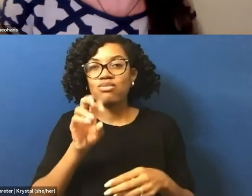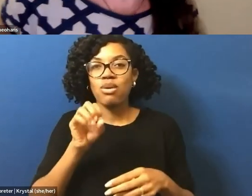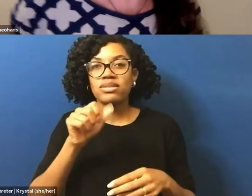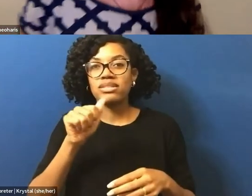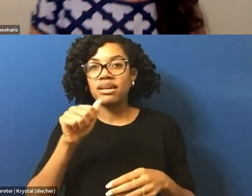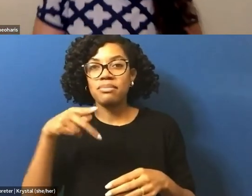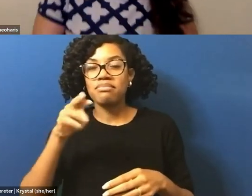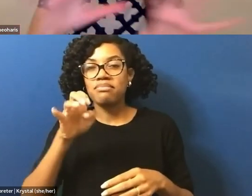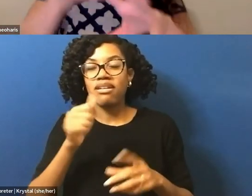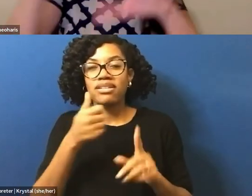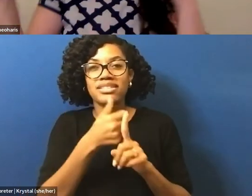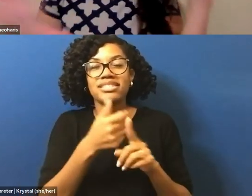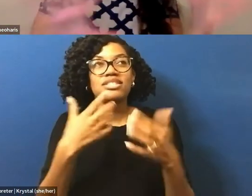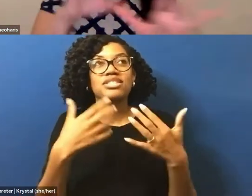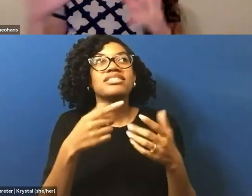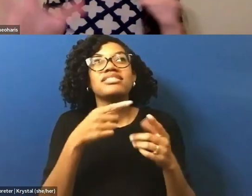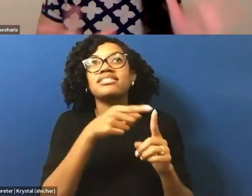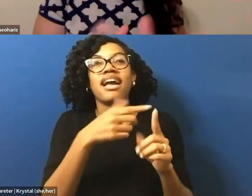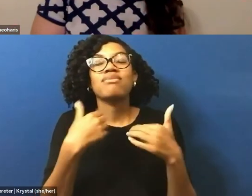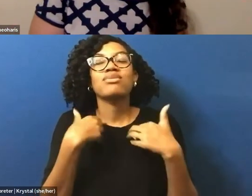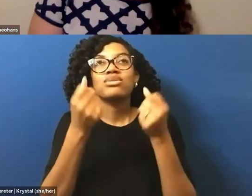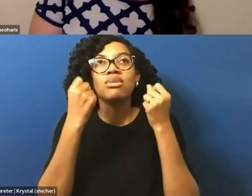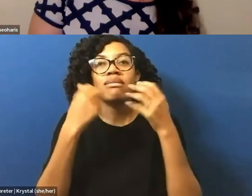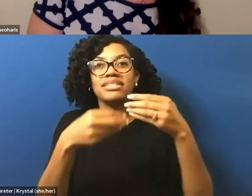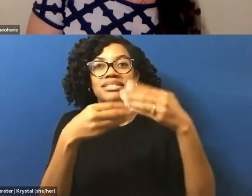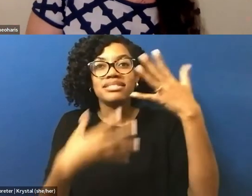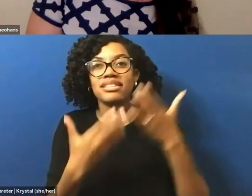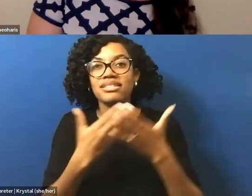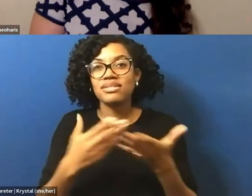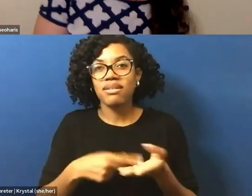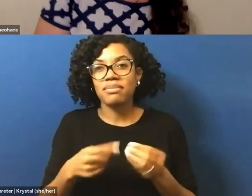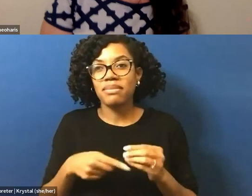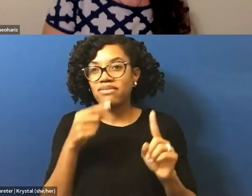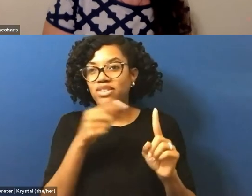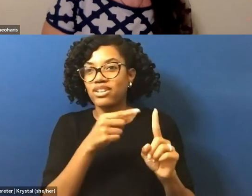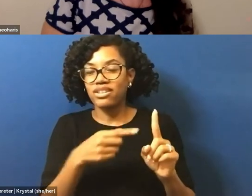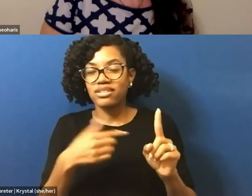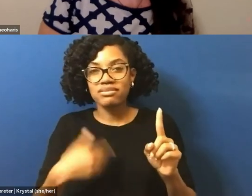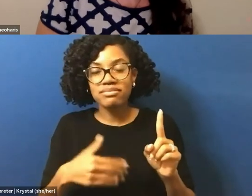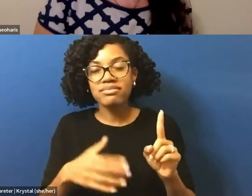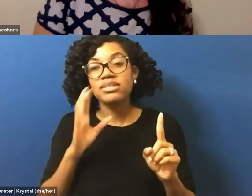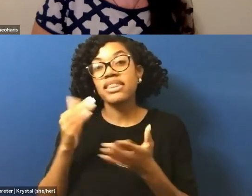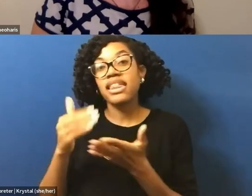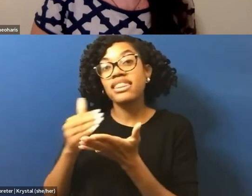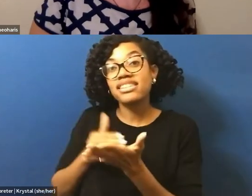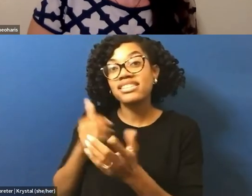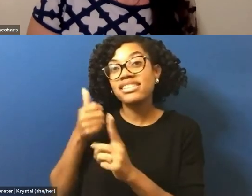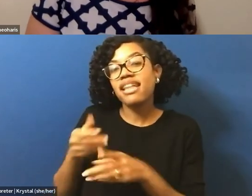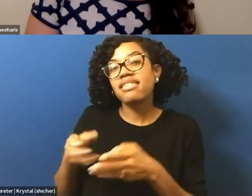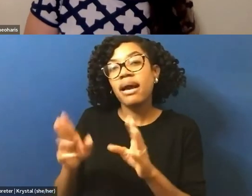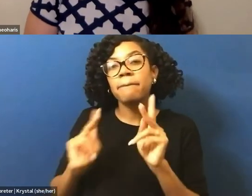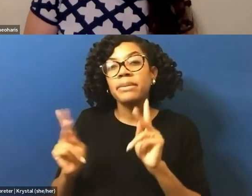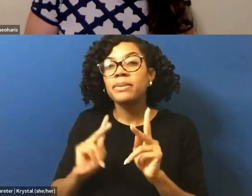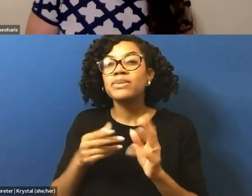right? And so the lessons really allow people to go in a lot of different directions. And so